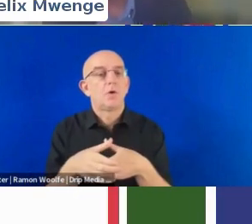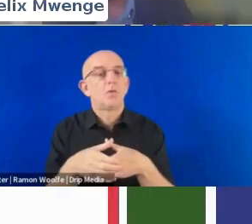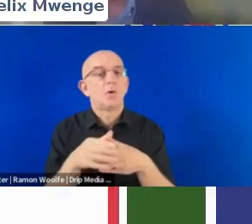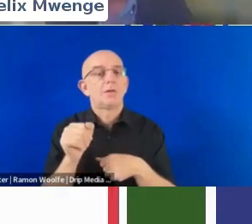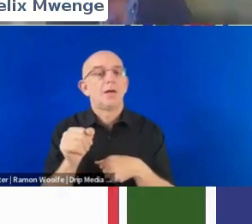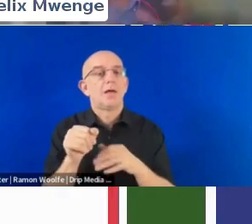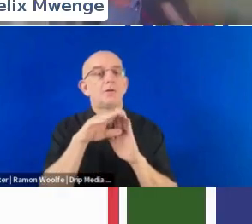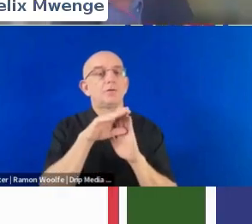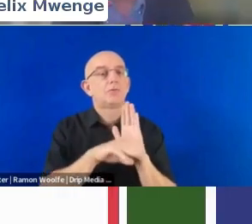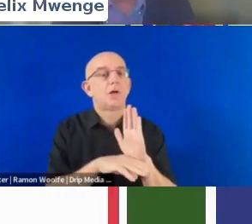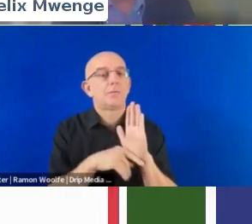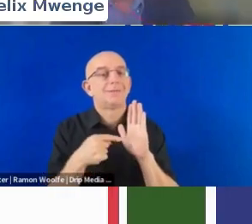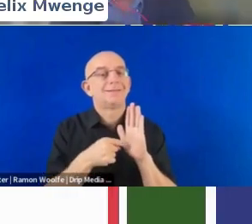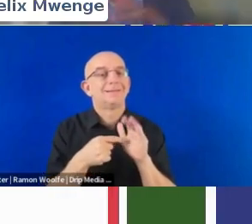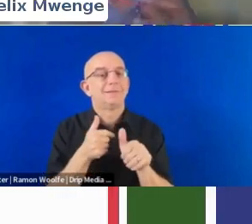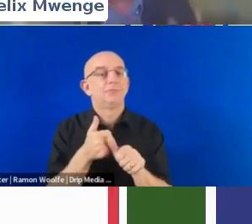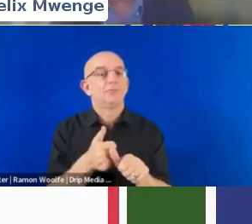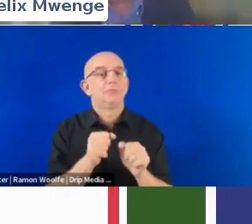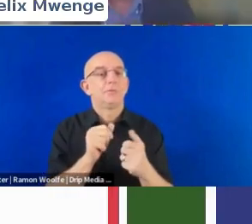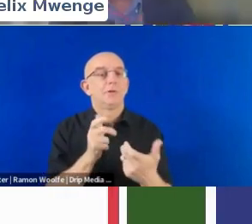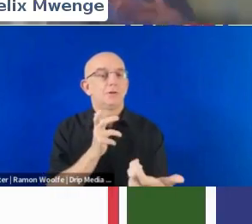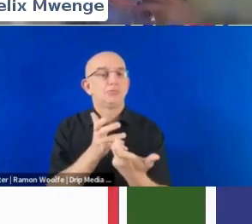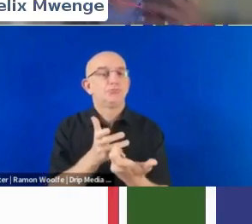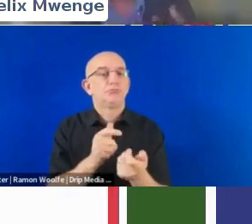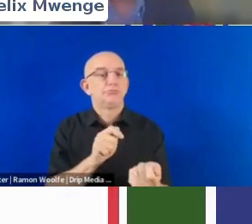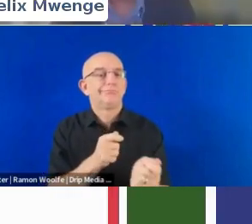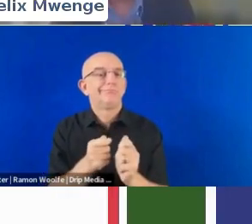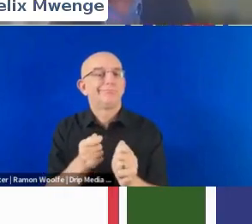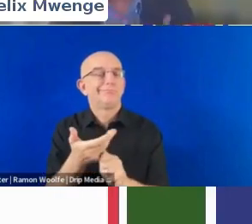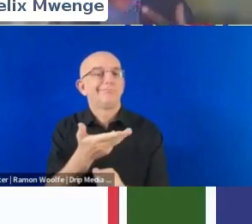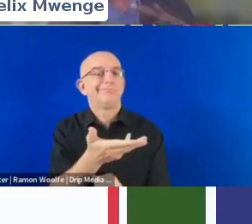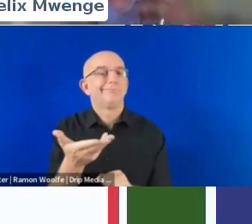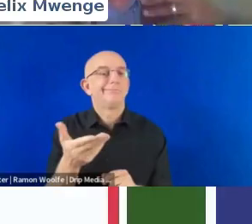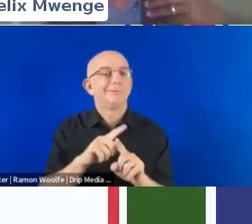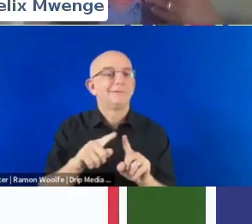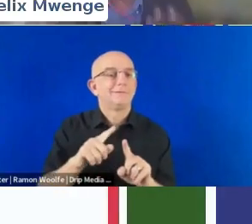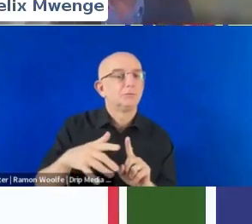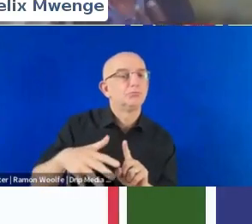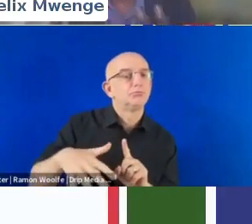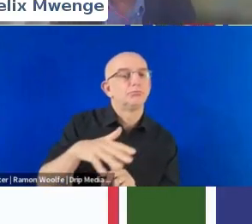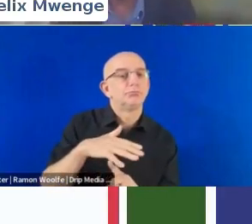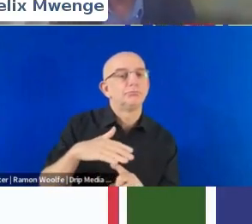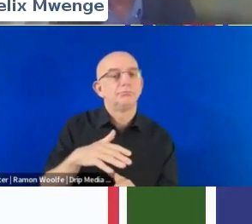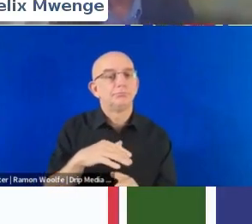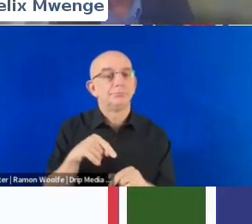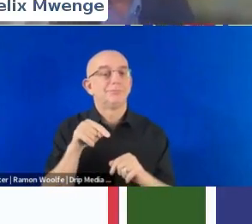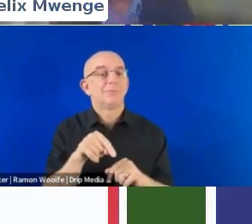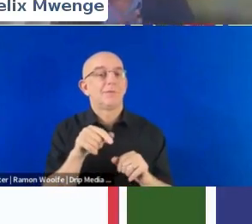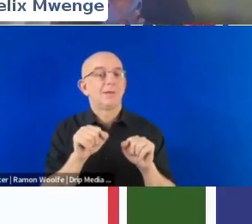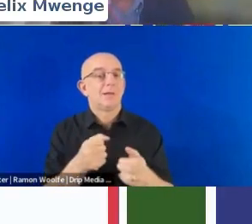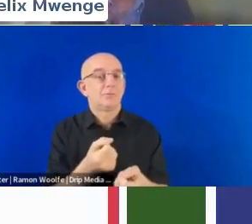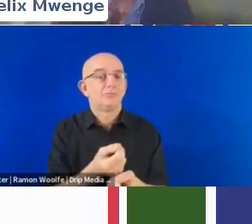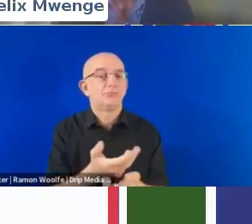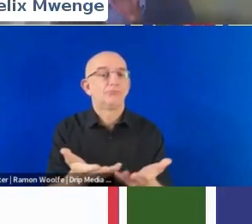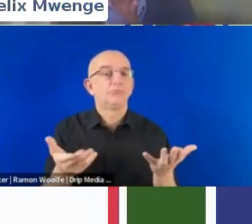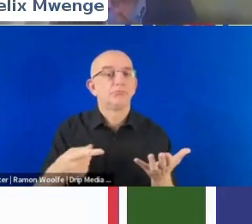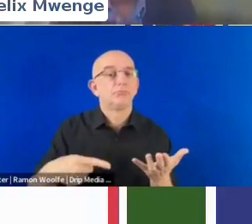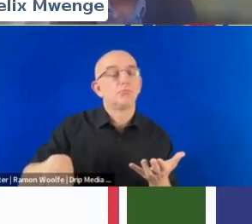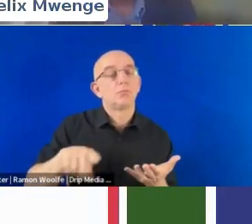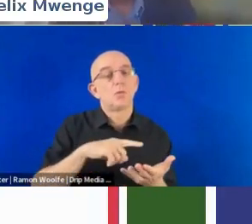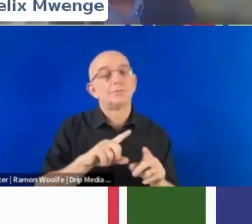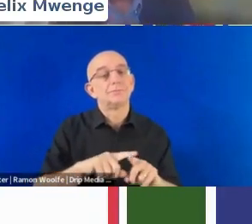good. So the materials, the training materials, and other resources of Transform are actually accessible as a public